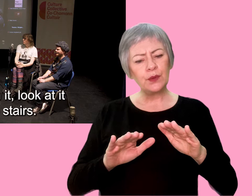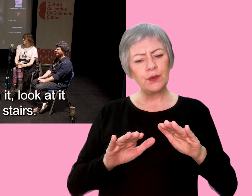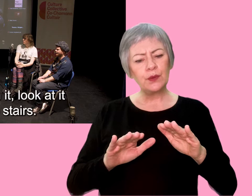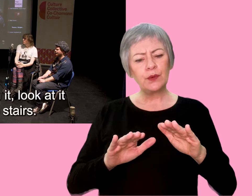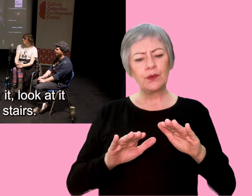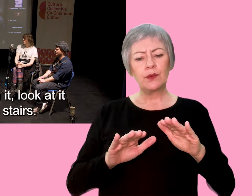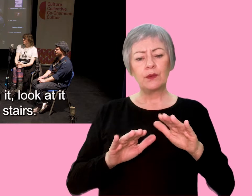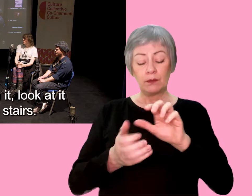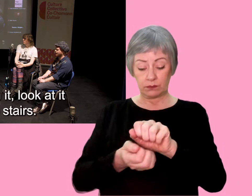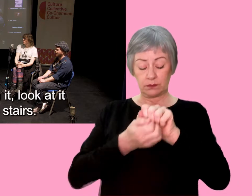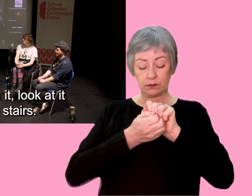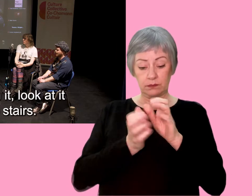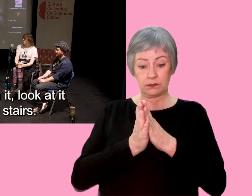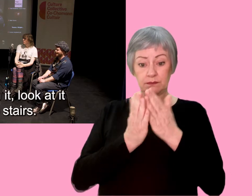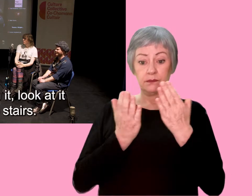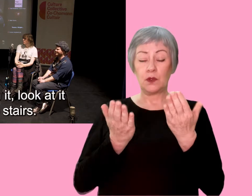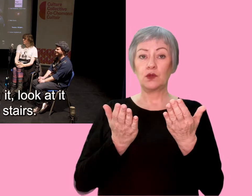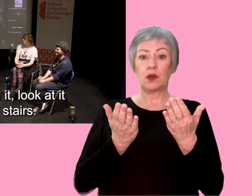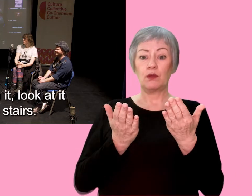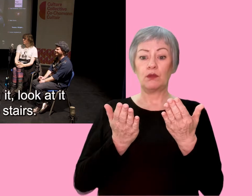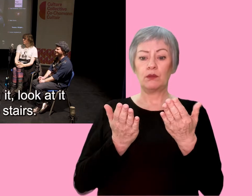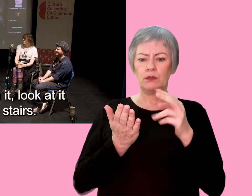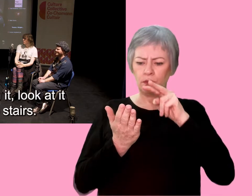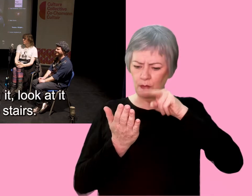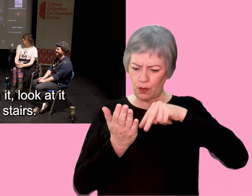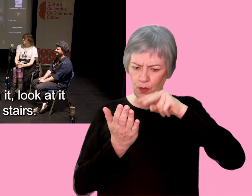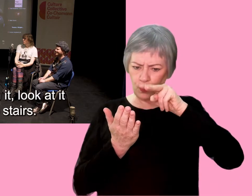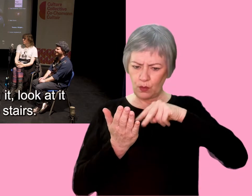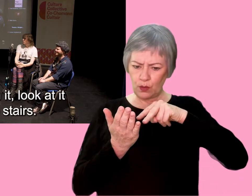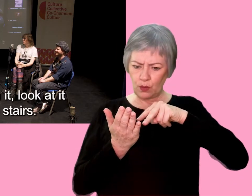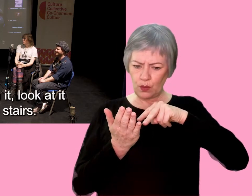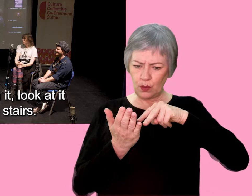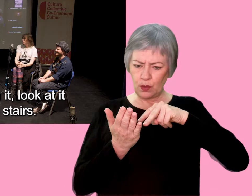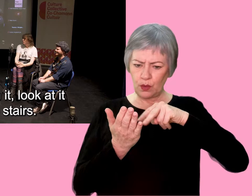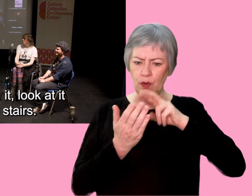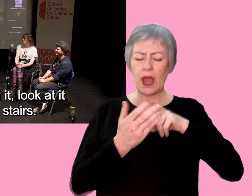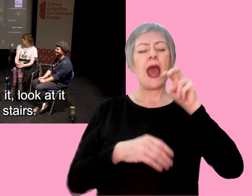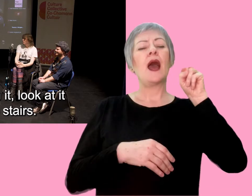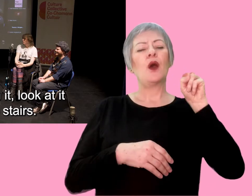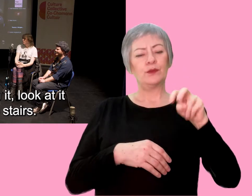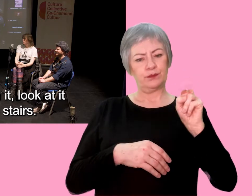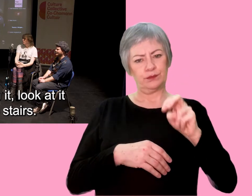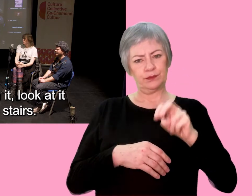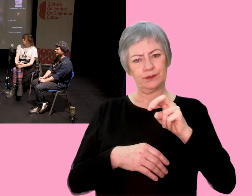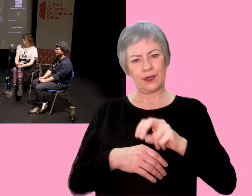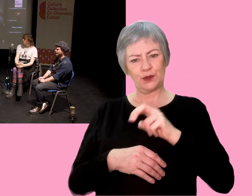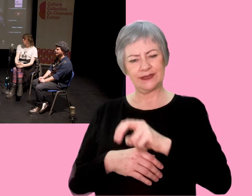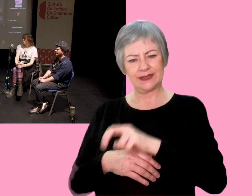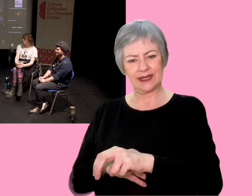I take my dictionary, open it, look at it, and I went down the stairs.